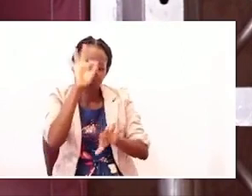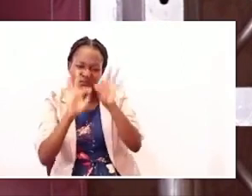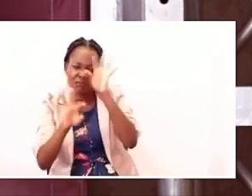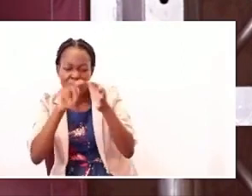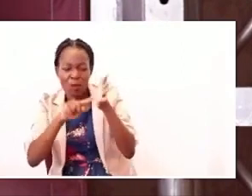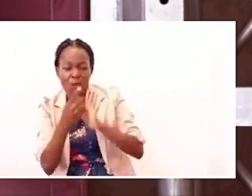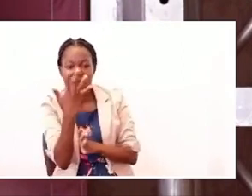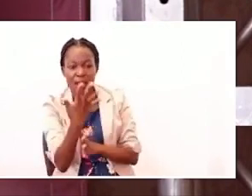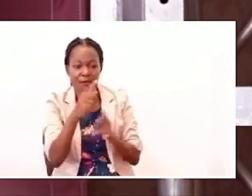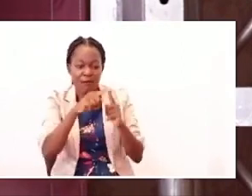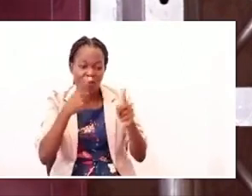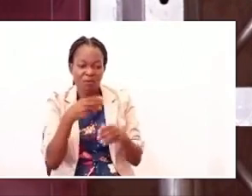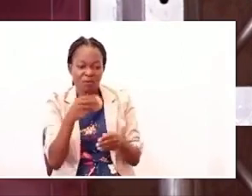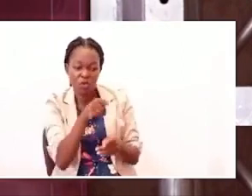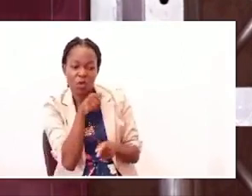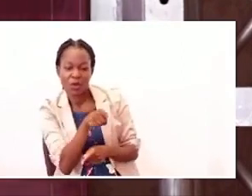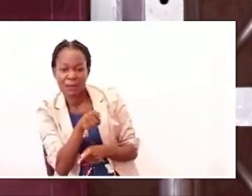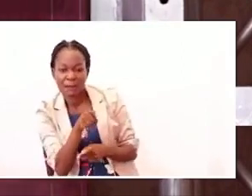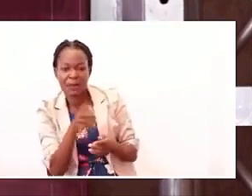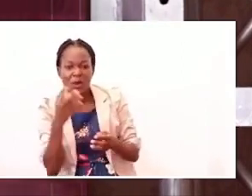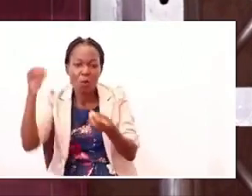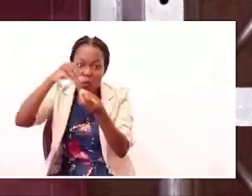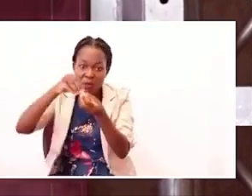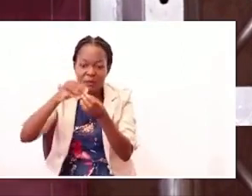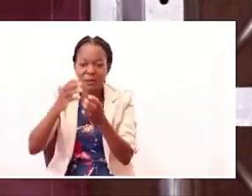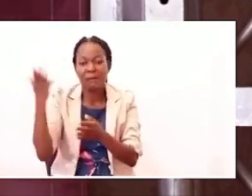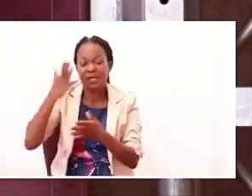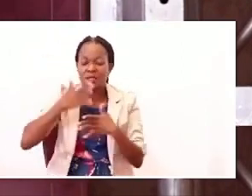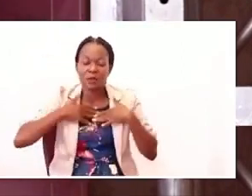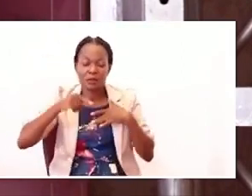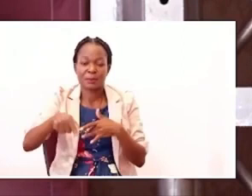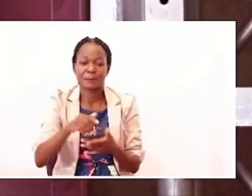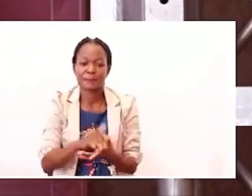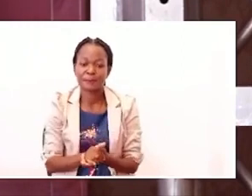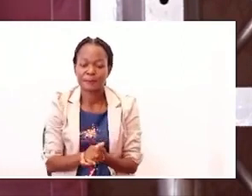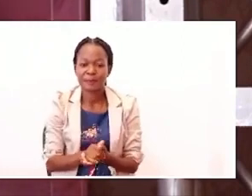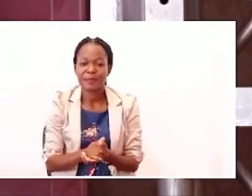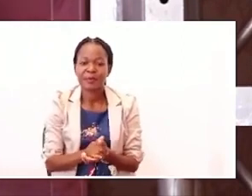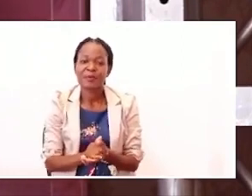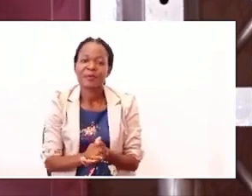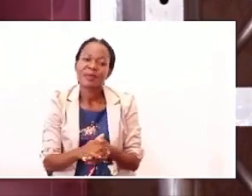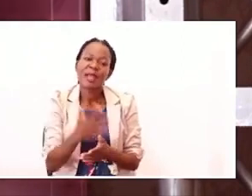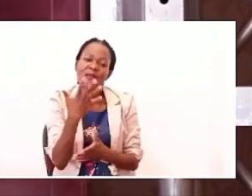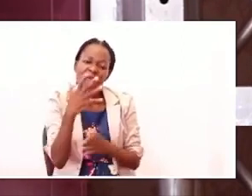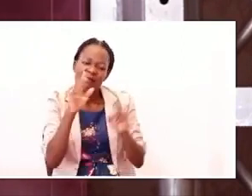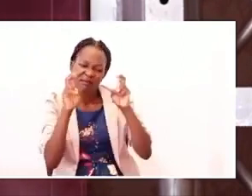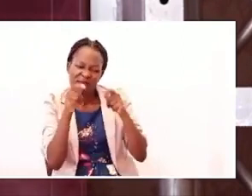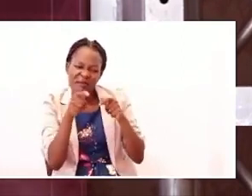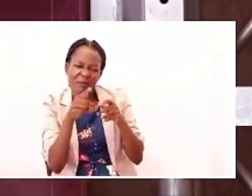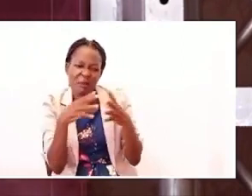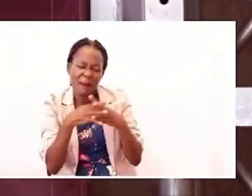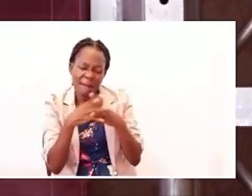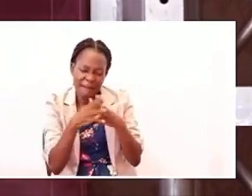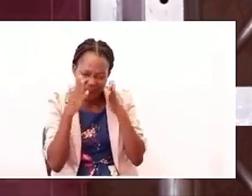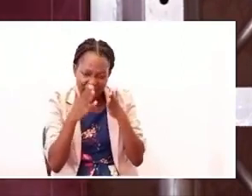like to highlight by way of setting the tone for my paper. The first of those 5 things is that African economies are